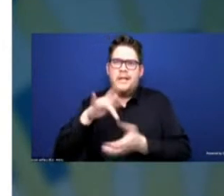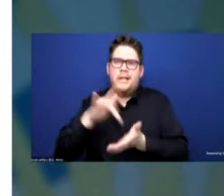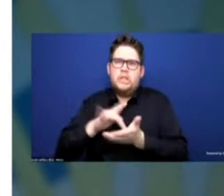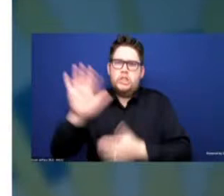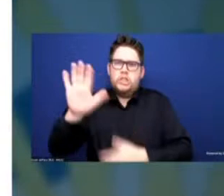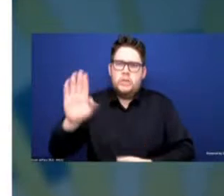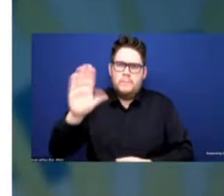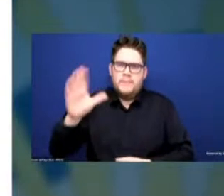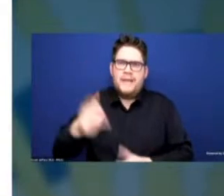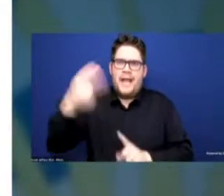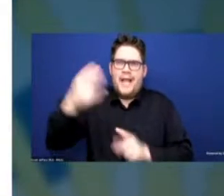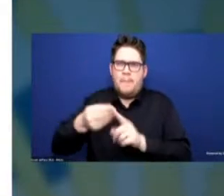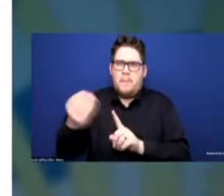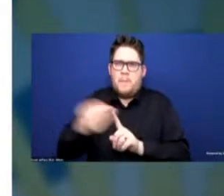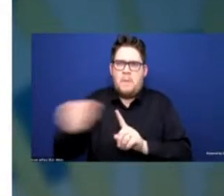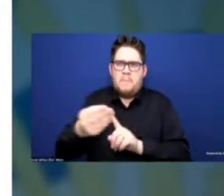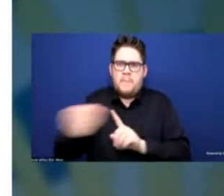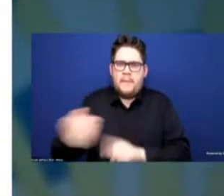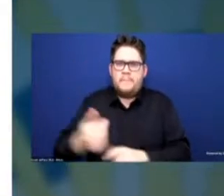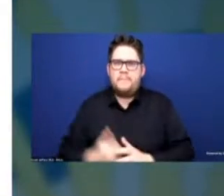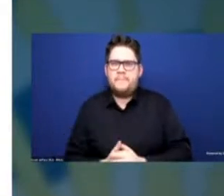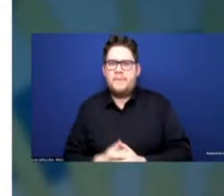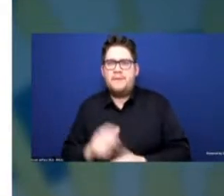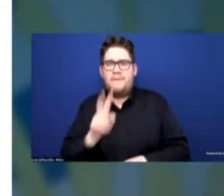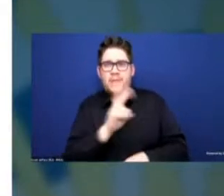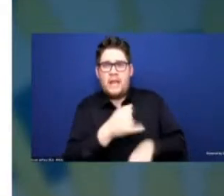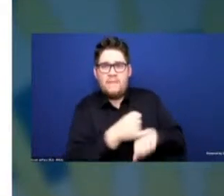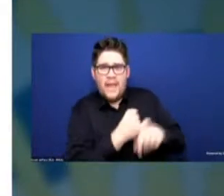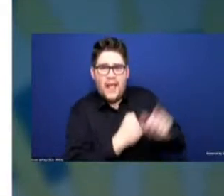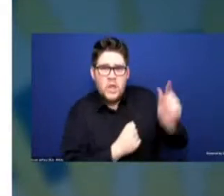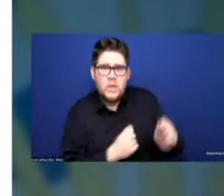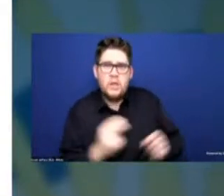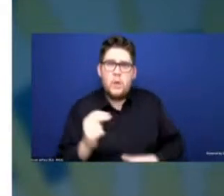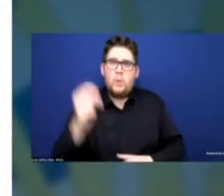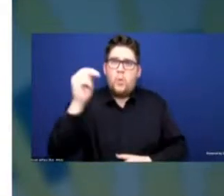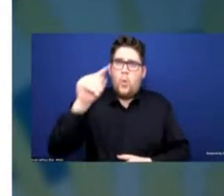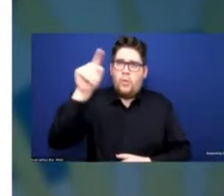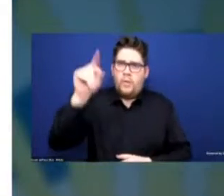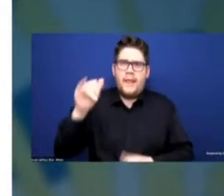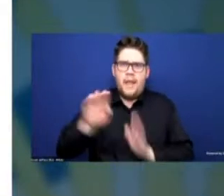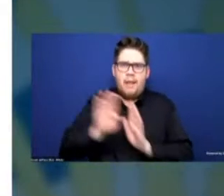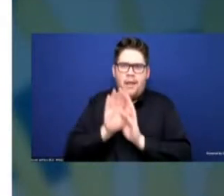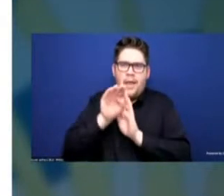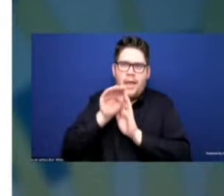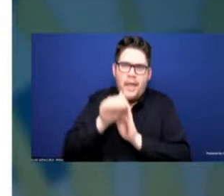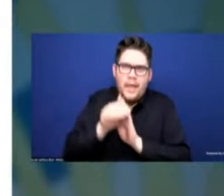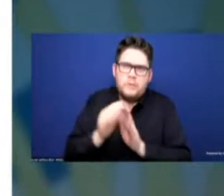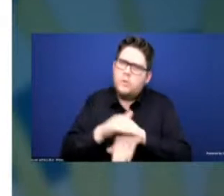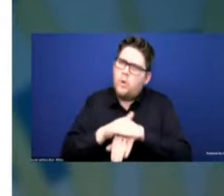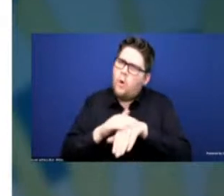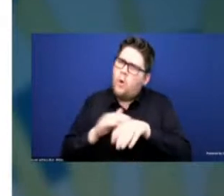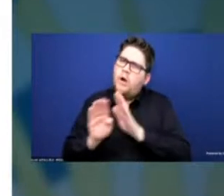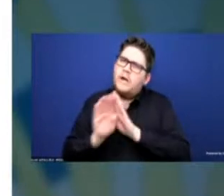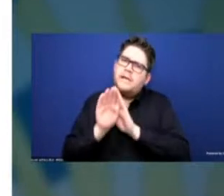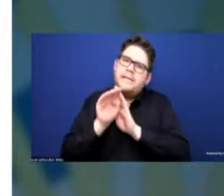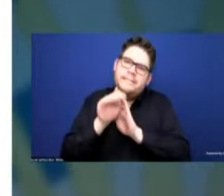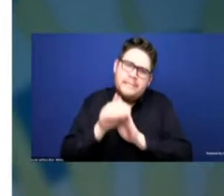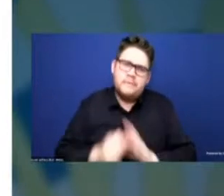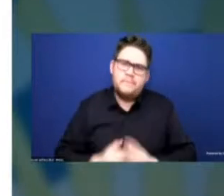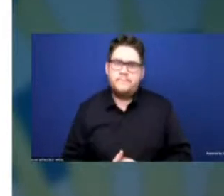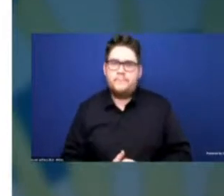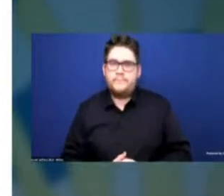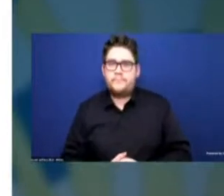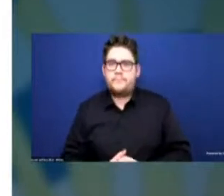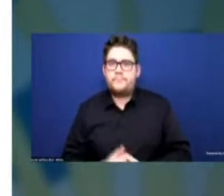and seeing some of the important measures that we've taken in communities in the North having that positive impact